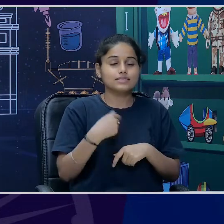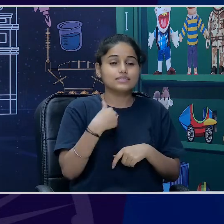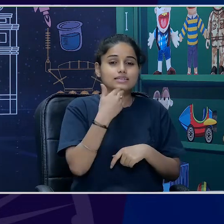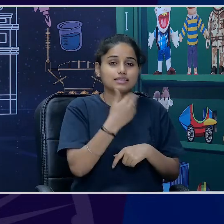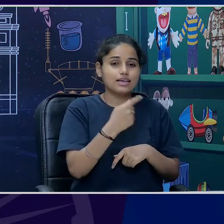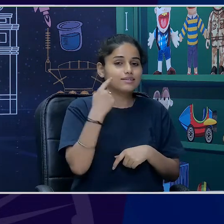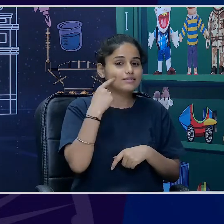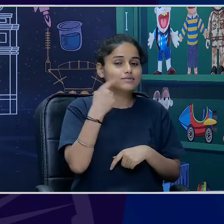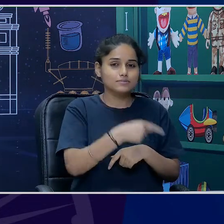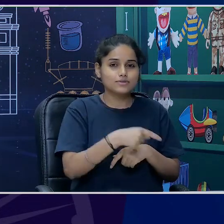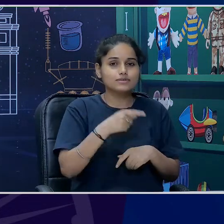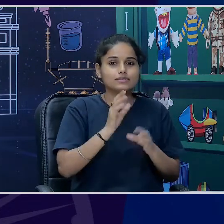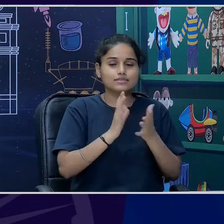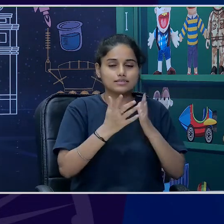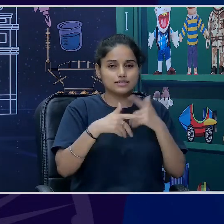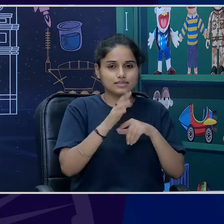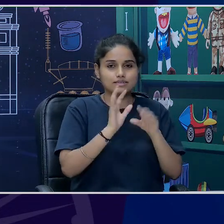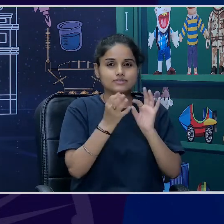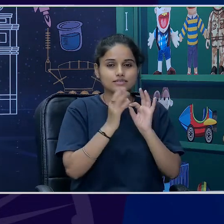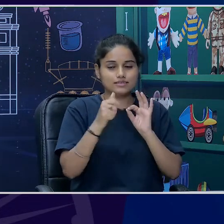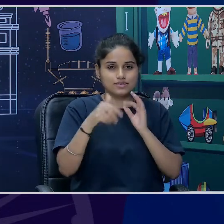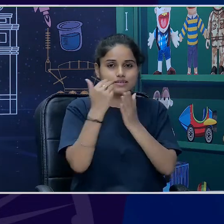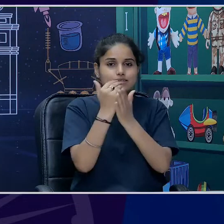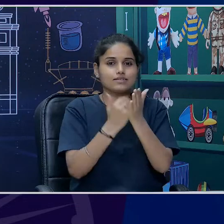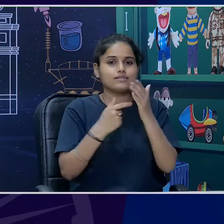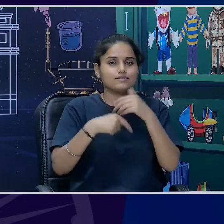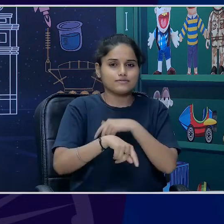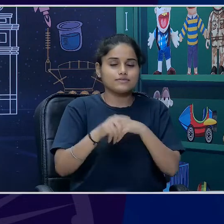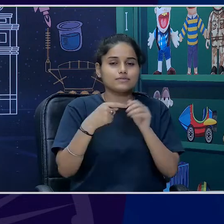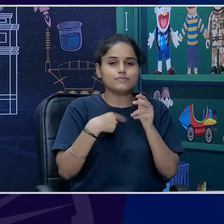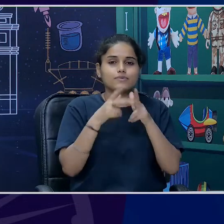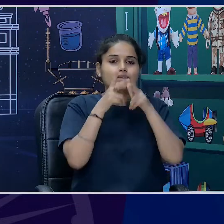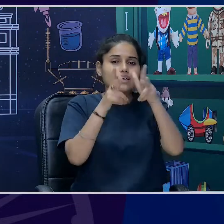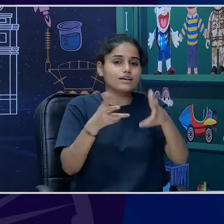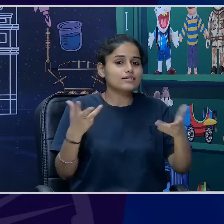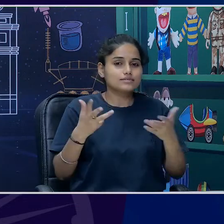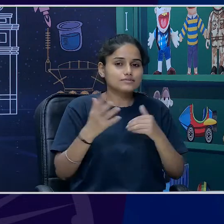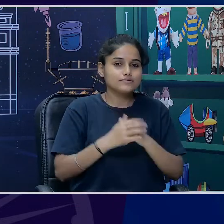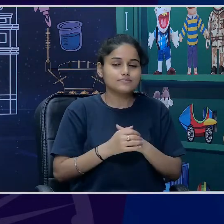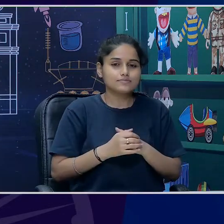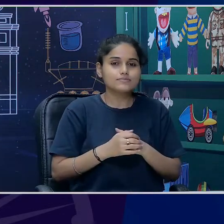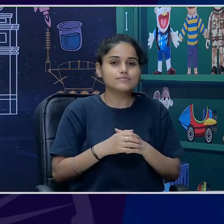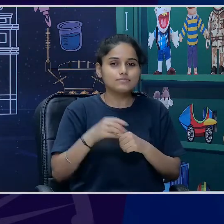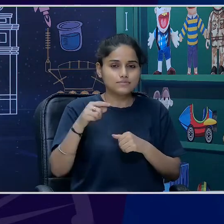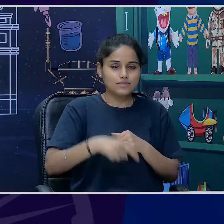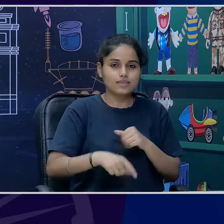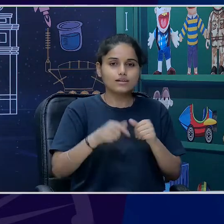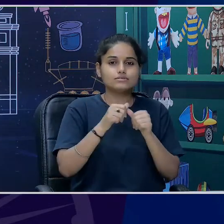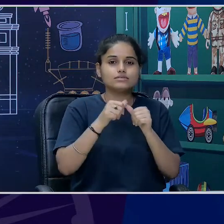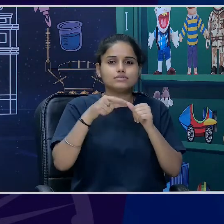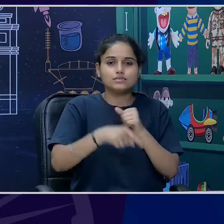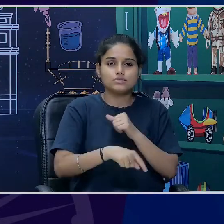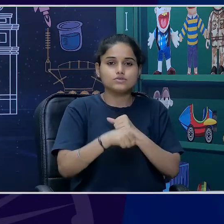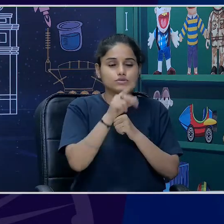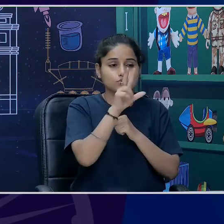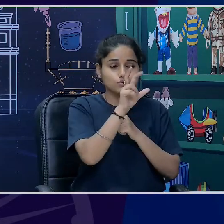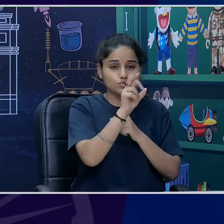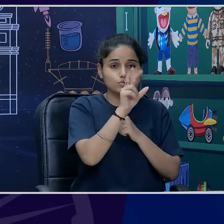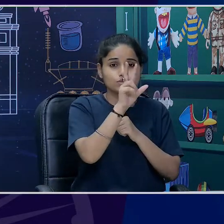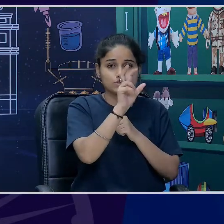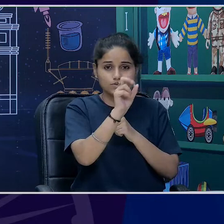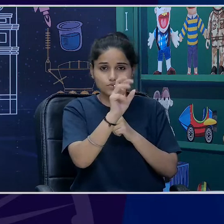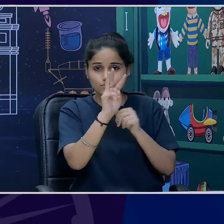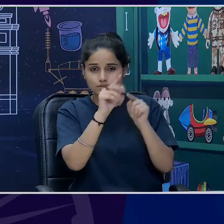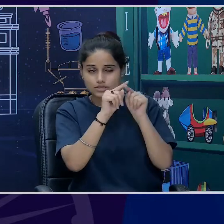Madhu also, our interpreter, for this session. And here I would like to tell you viewers that academic session for 2023